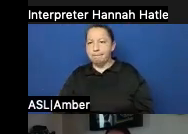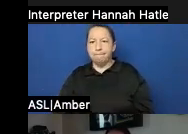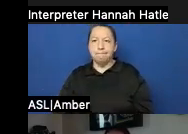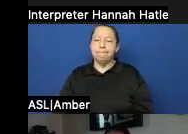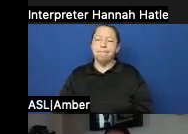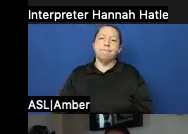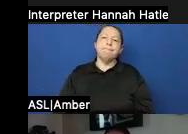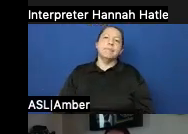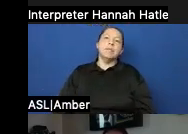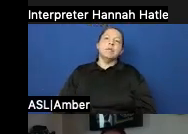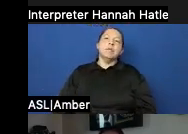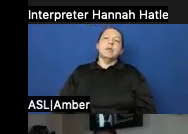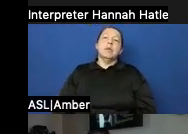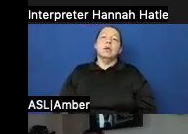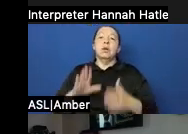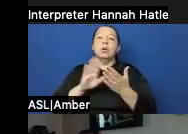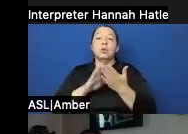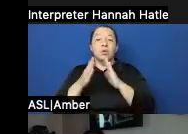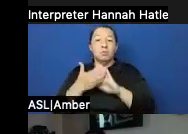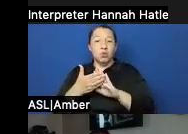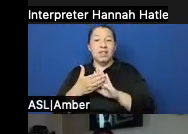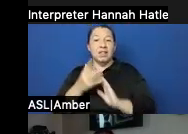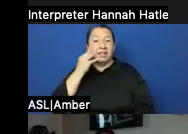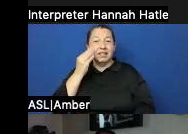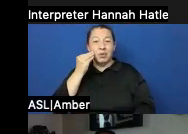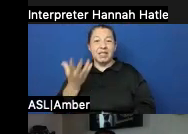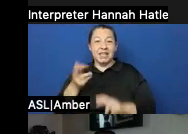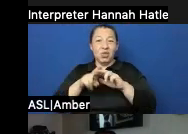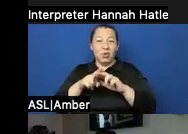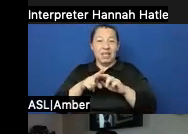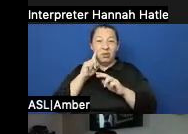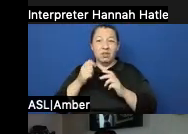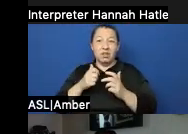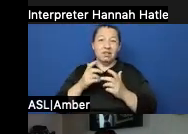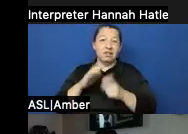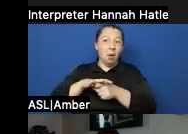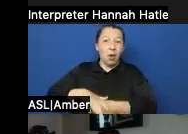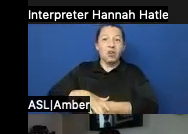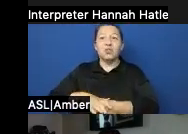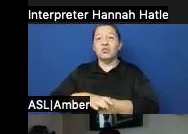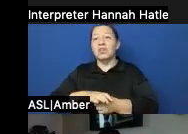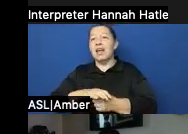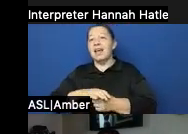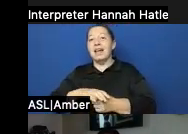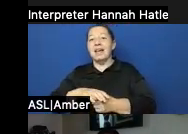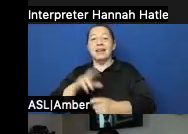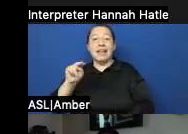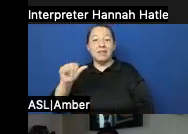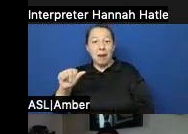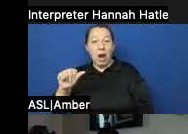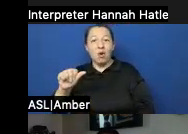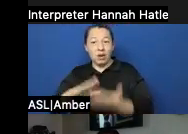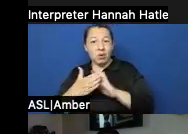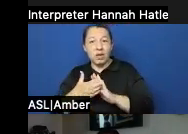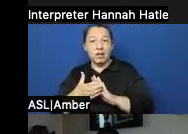Well, communities that experience increased depression, Native communities, do I need to make the list? I know I don't. We know why traffickers